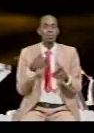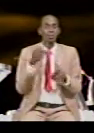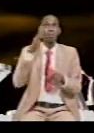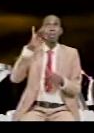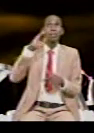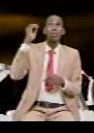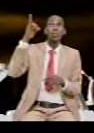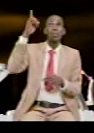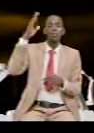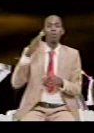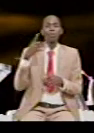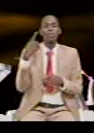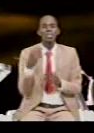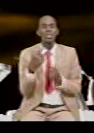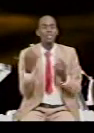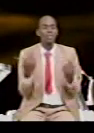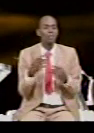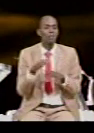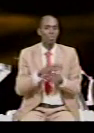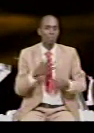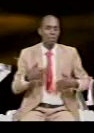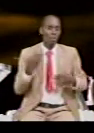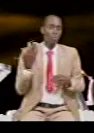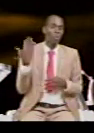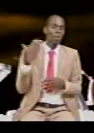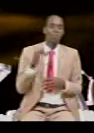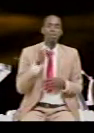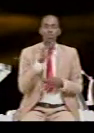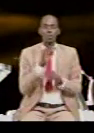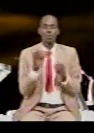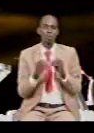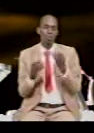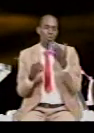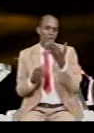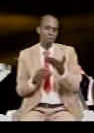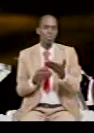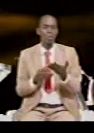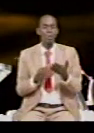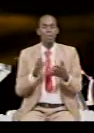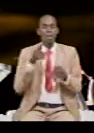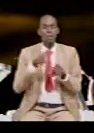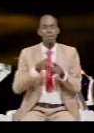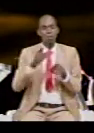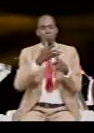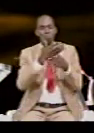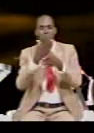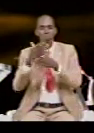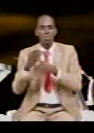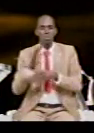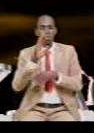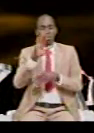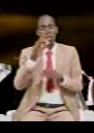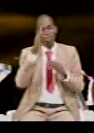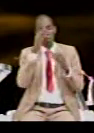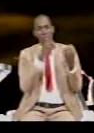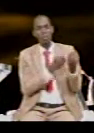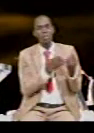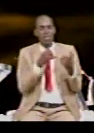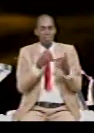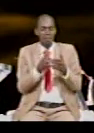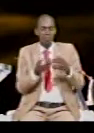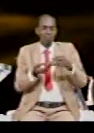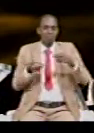you. And therefore, the sharing of your faith strengthens the inward grace in us